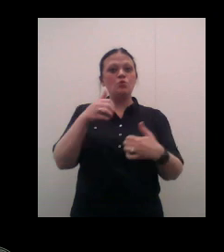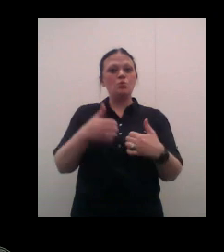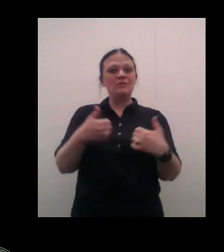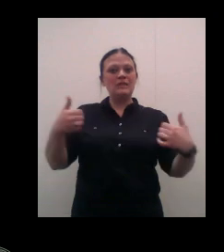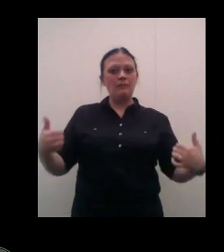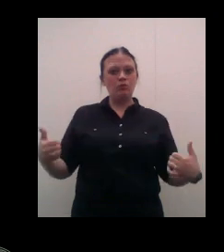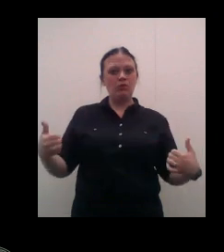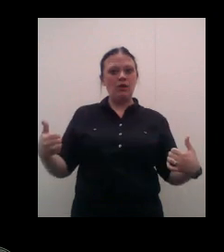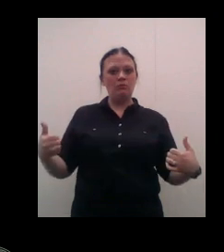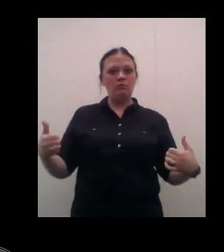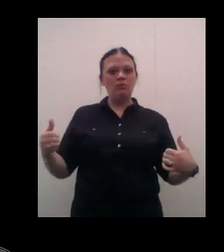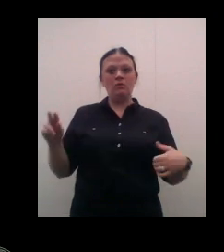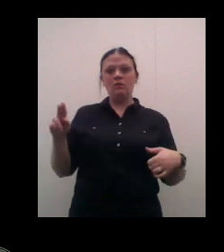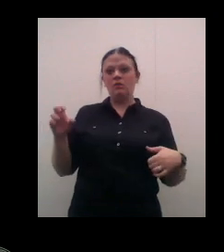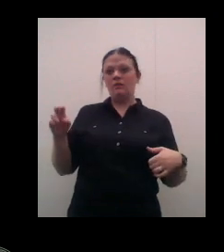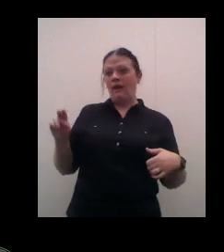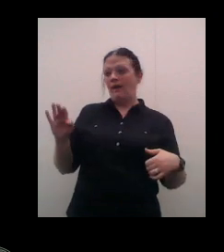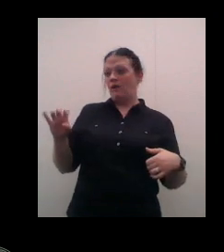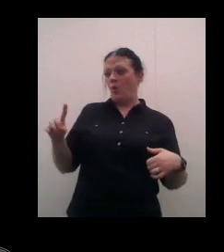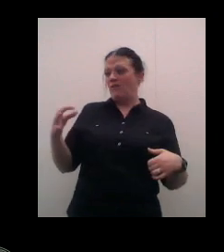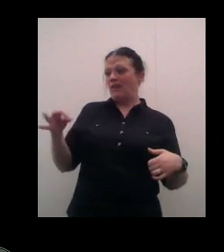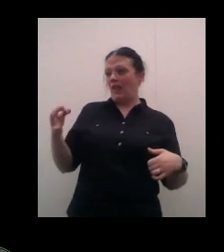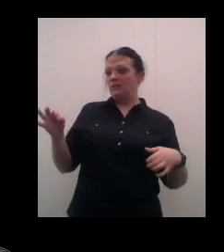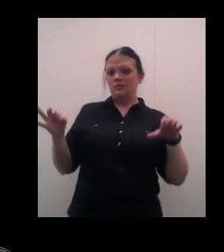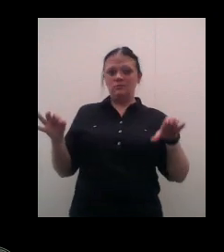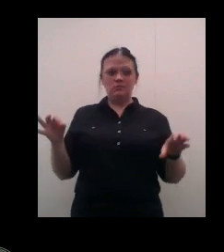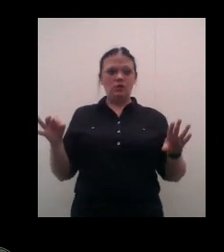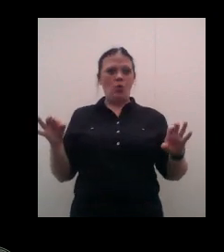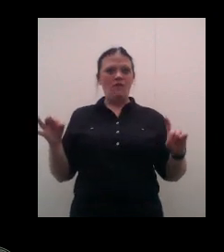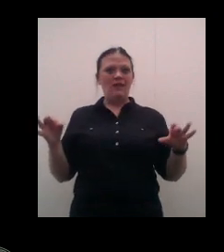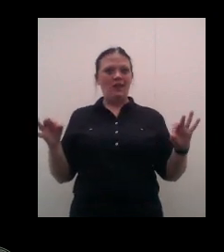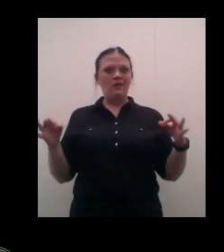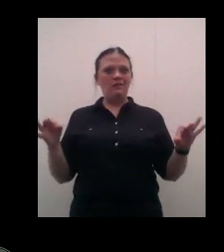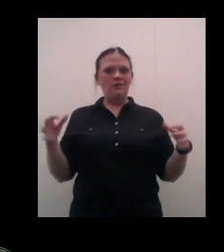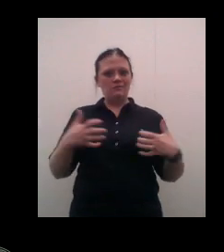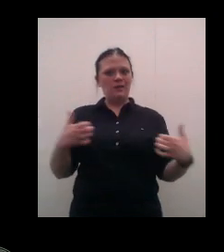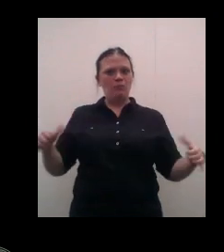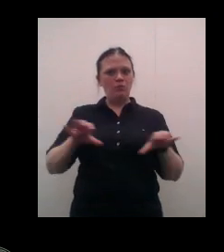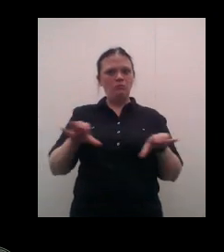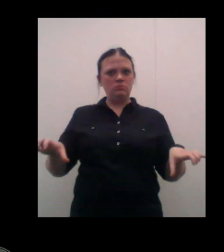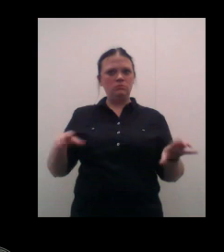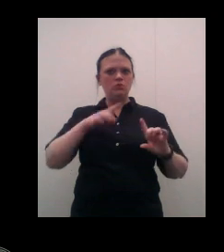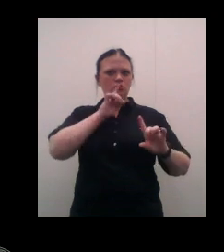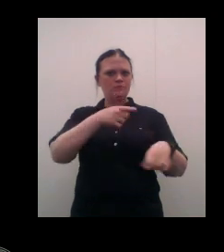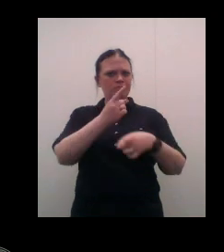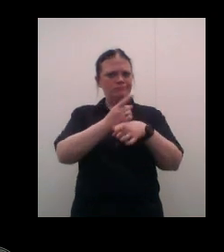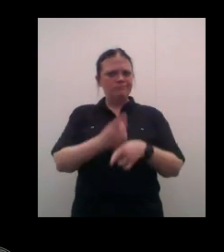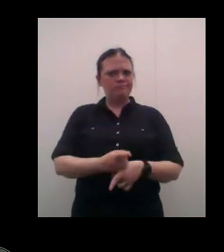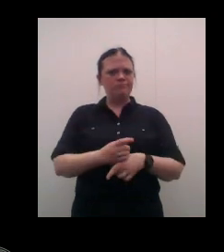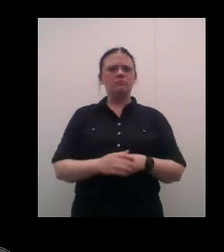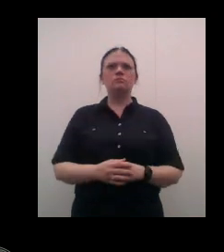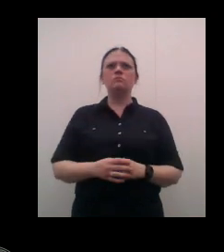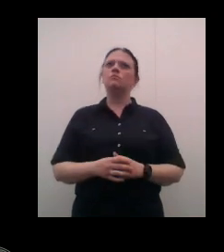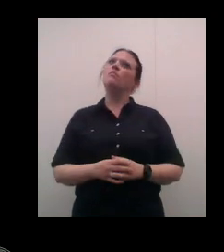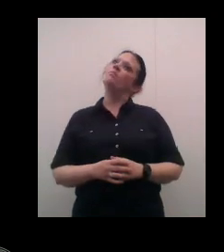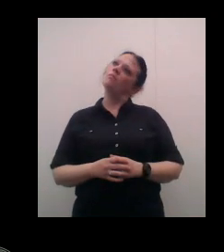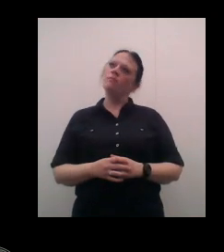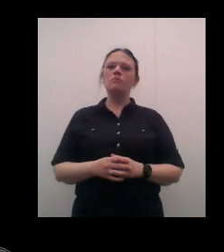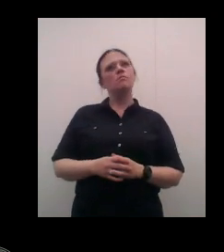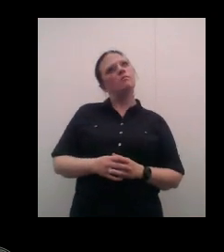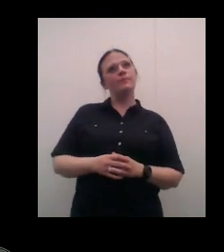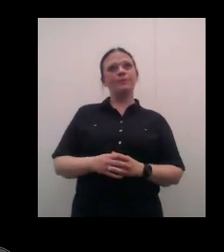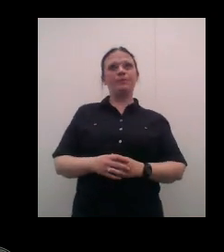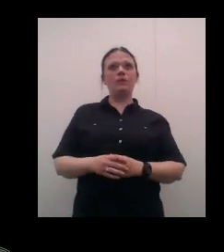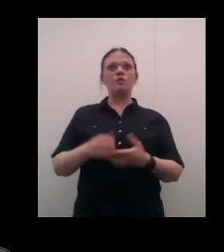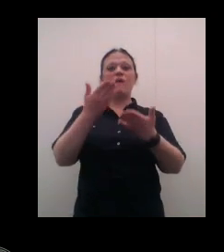the non-COVID patients from the COVID patients. So please respond appropriately. Some facts and